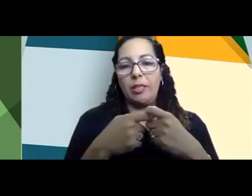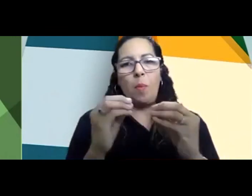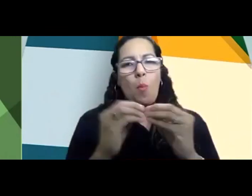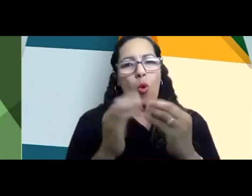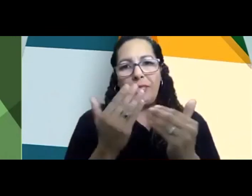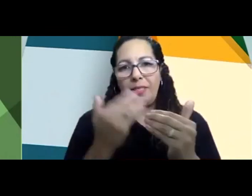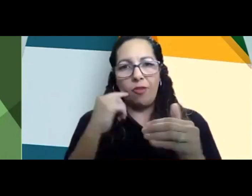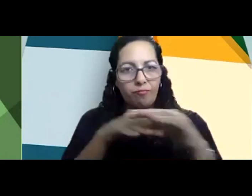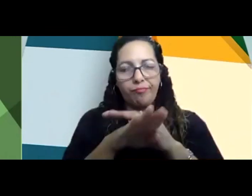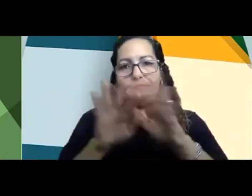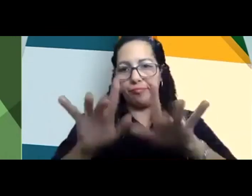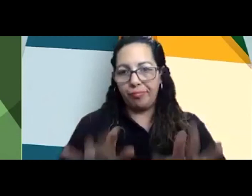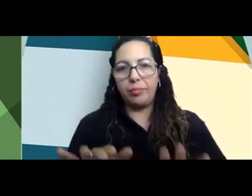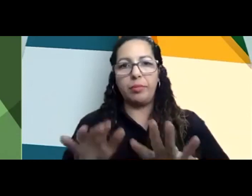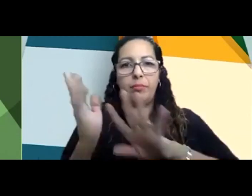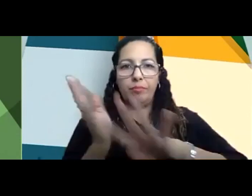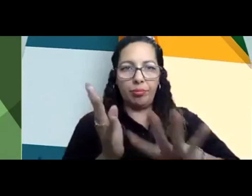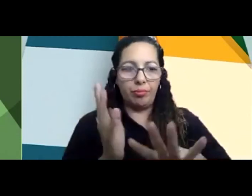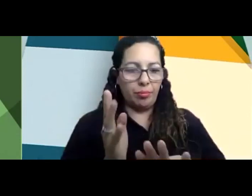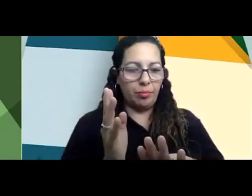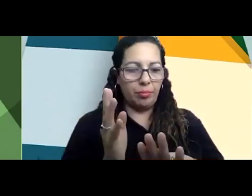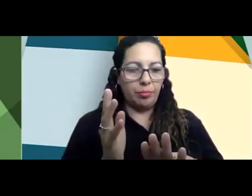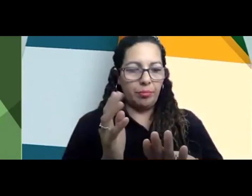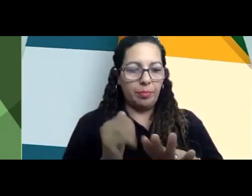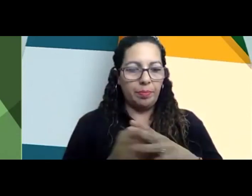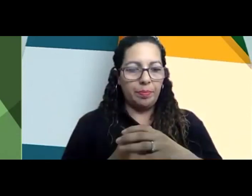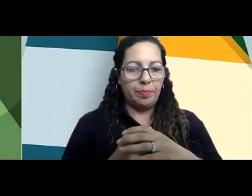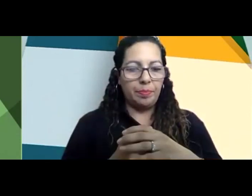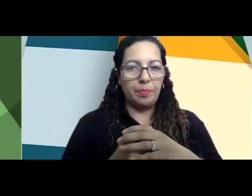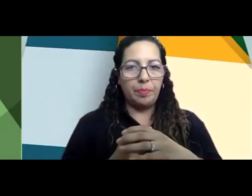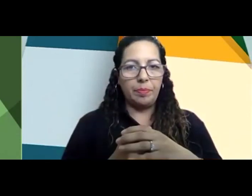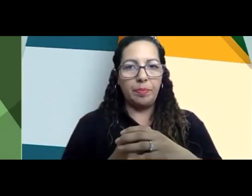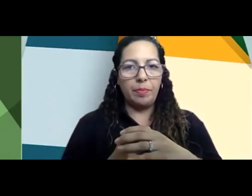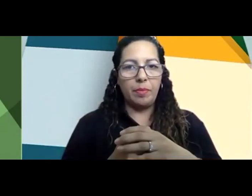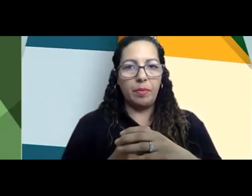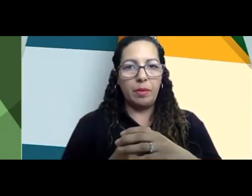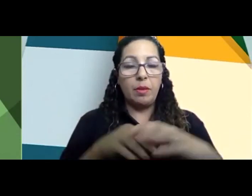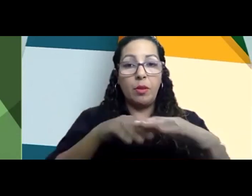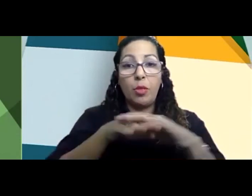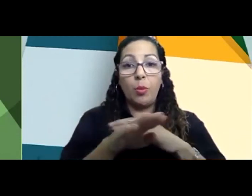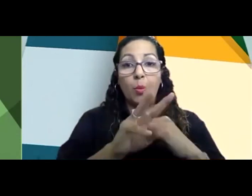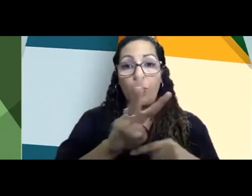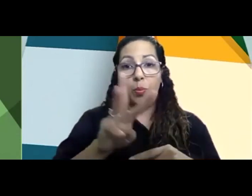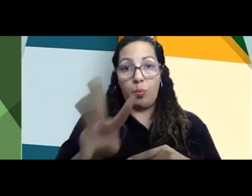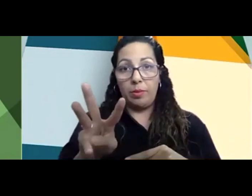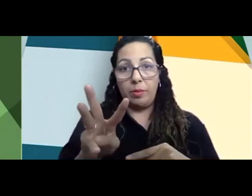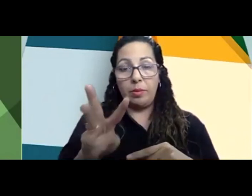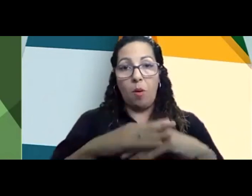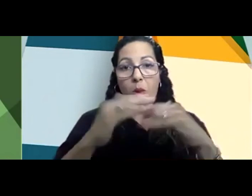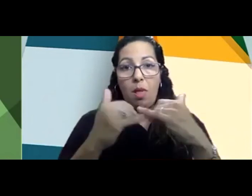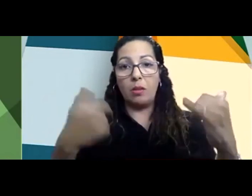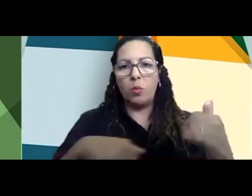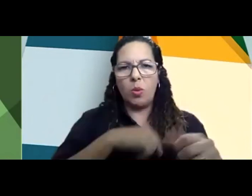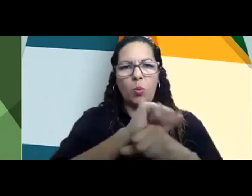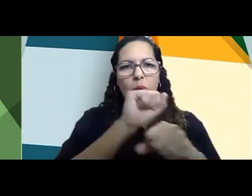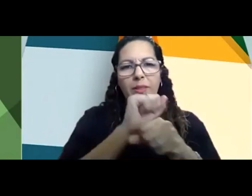submit their proposals via our website. So we have been working on